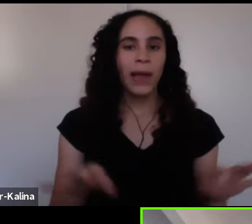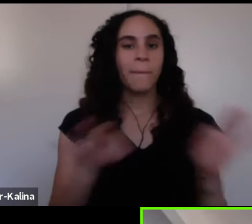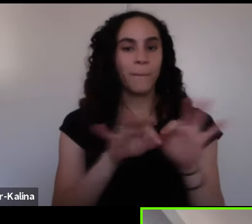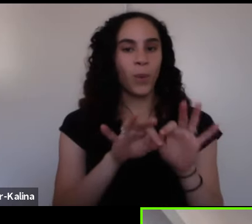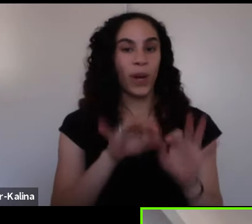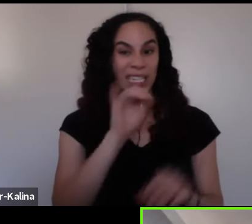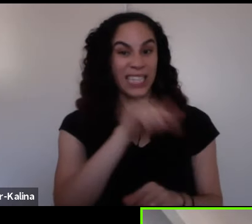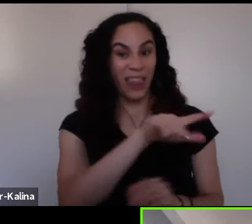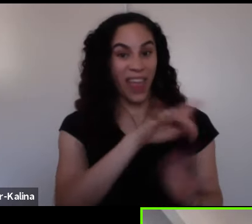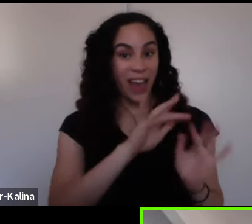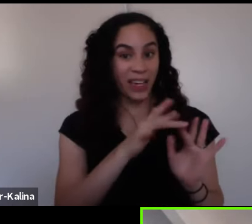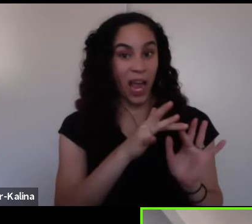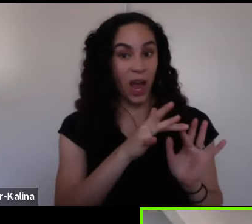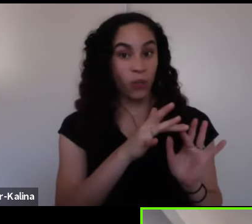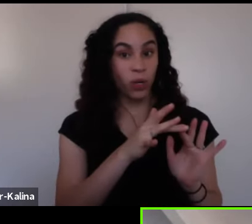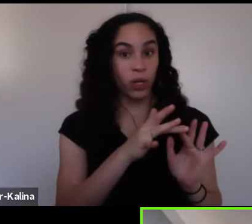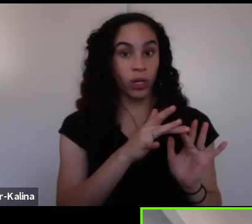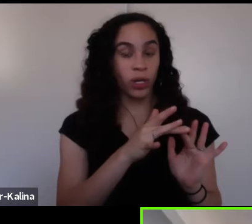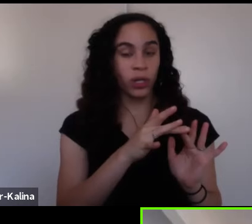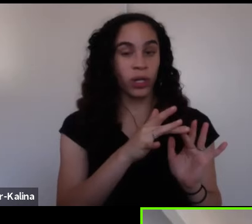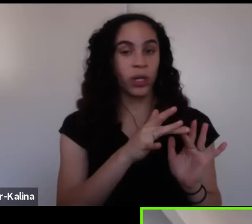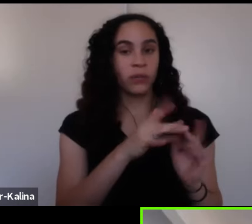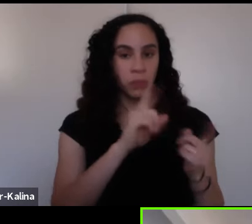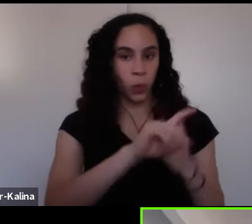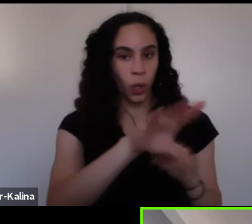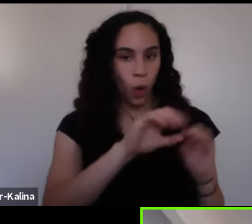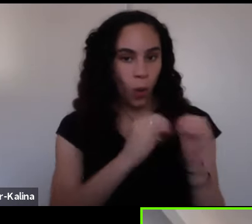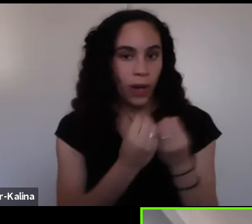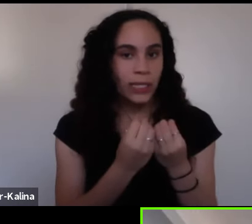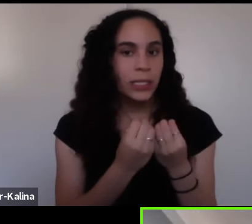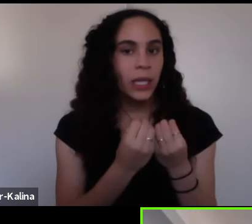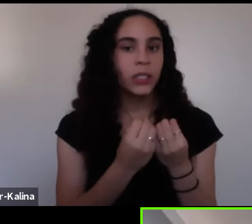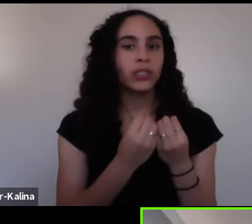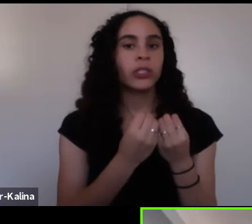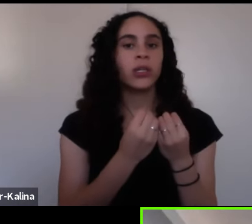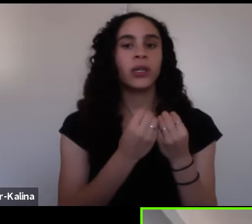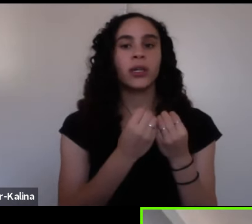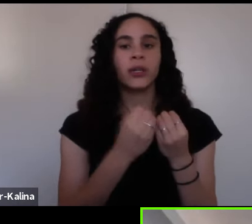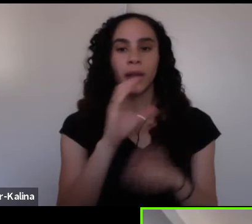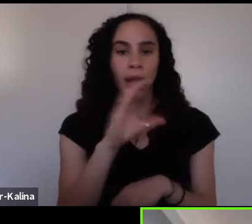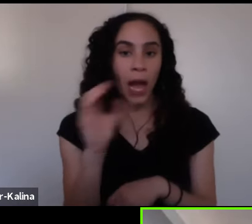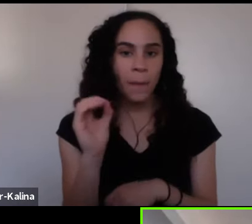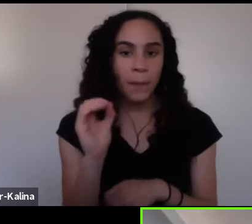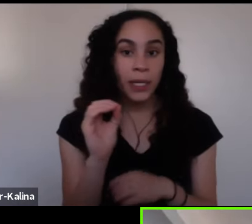your organization, to your company? And how is that communicated?